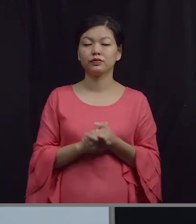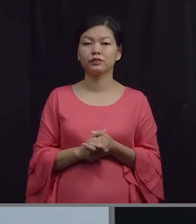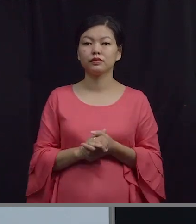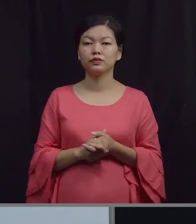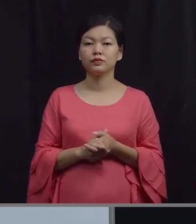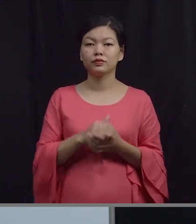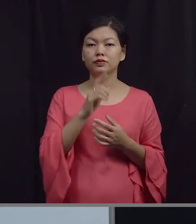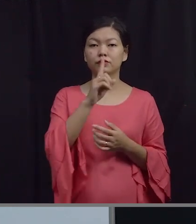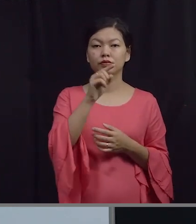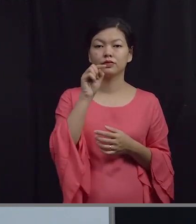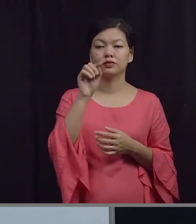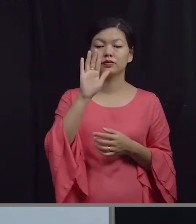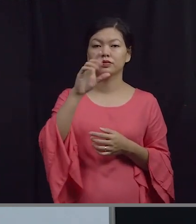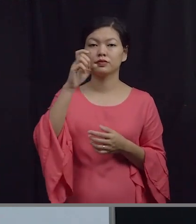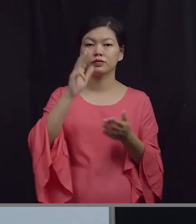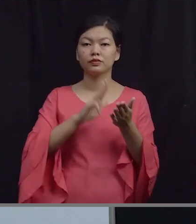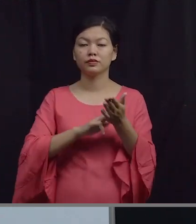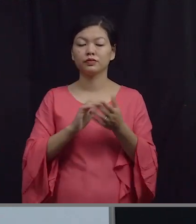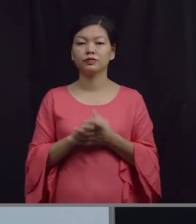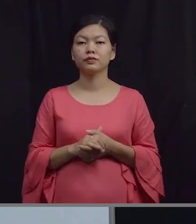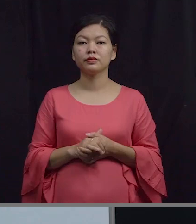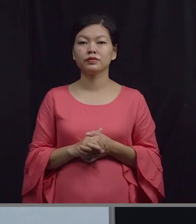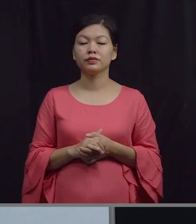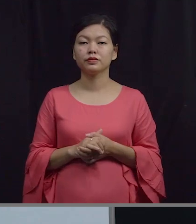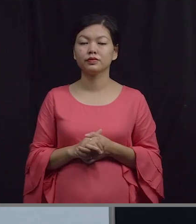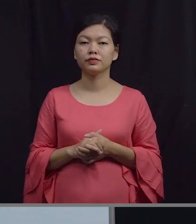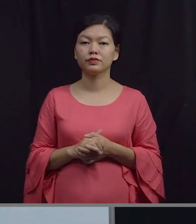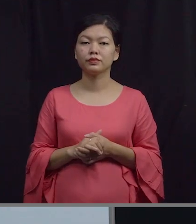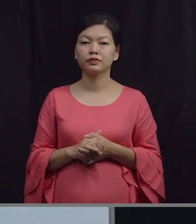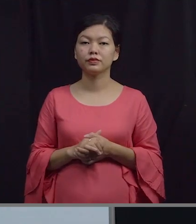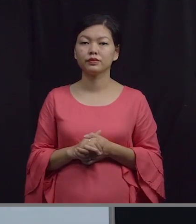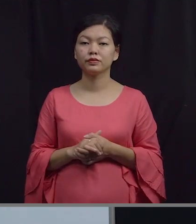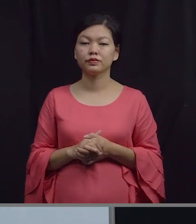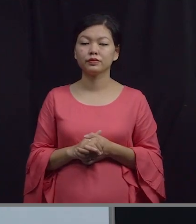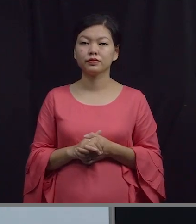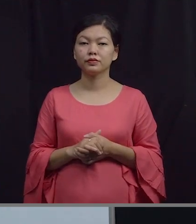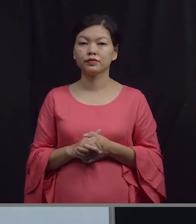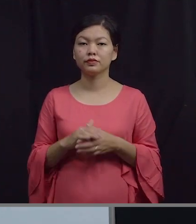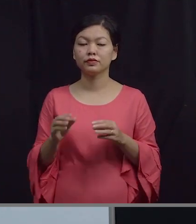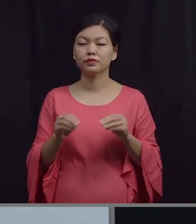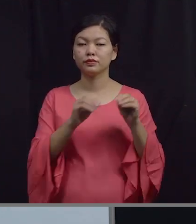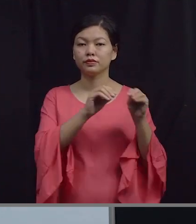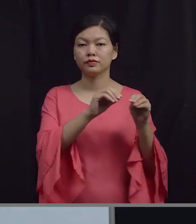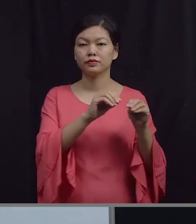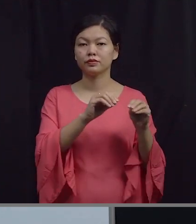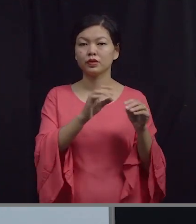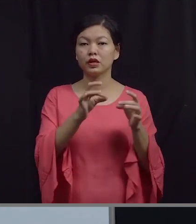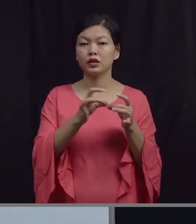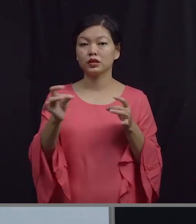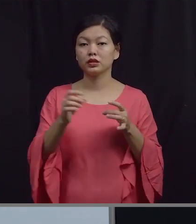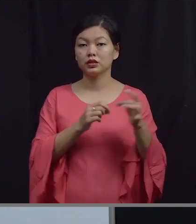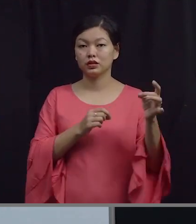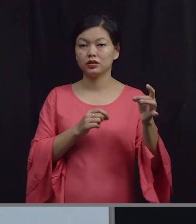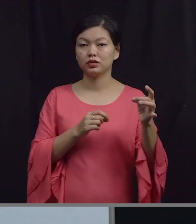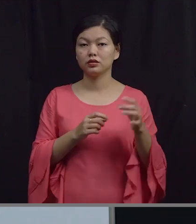that is 1.5 centimeter, that is 1.5 centimeter is placed at 27 centimeter